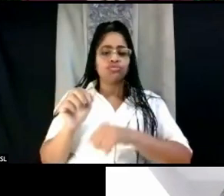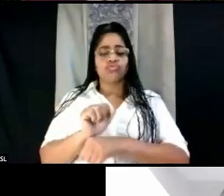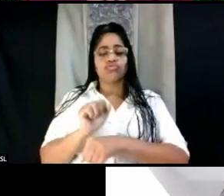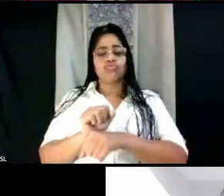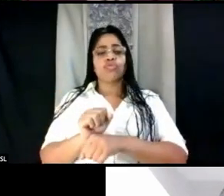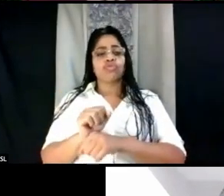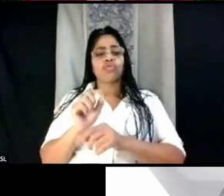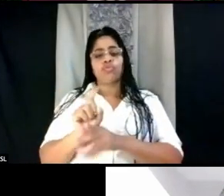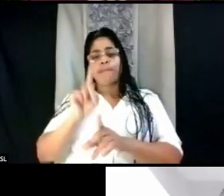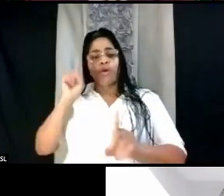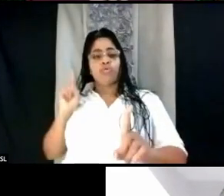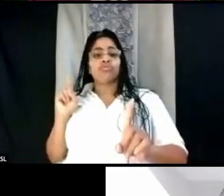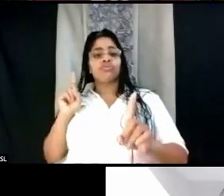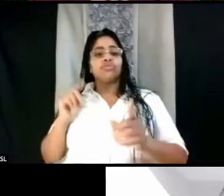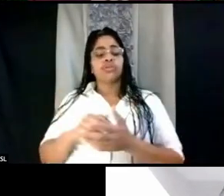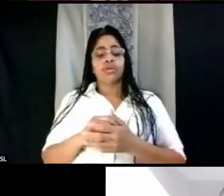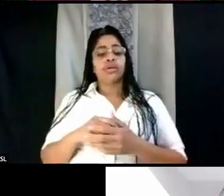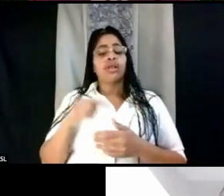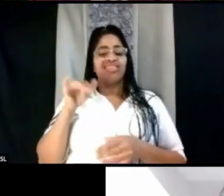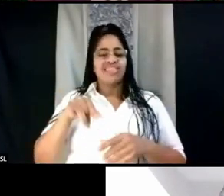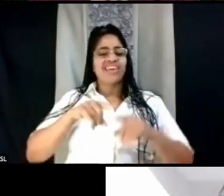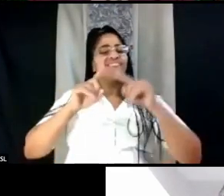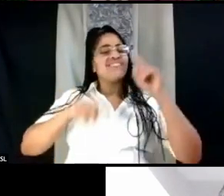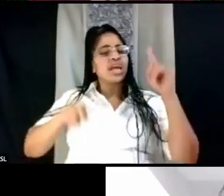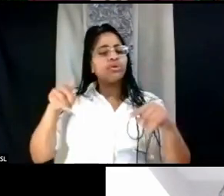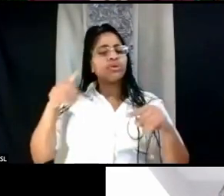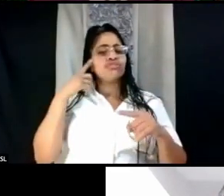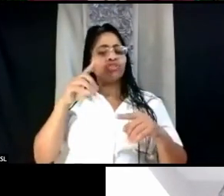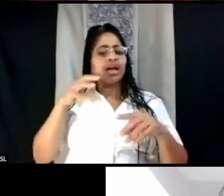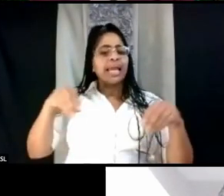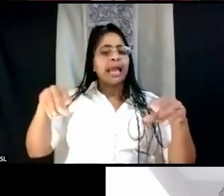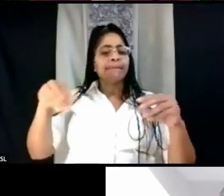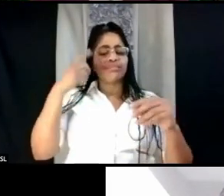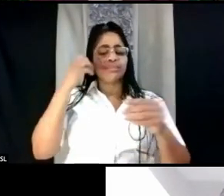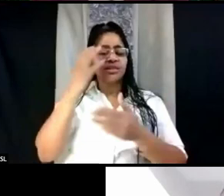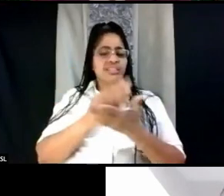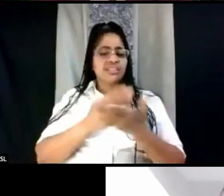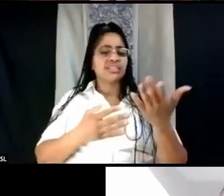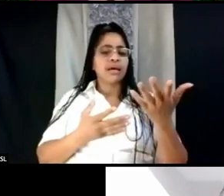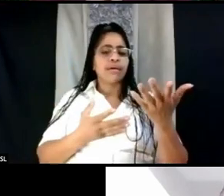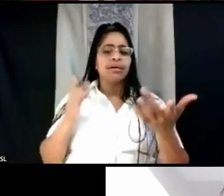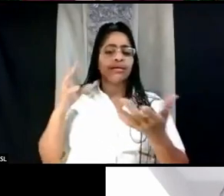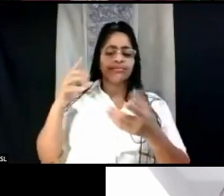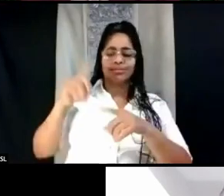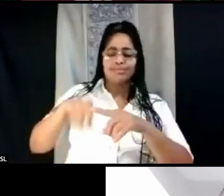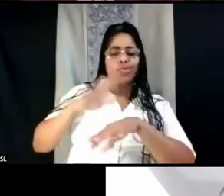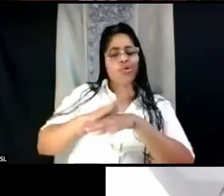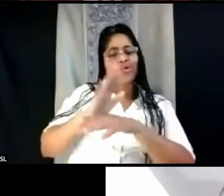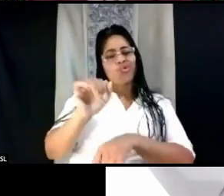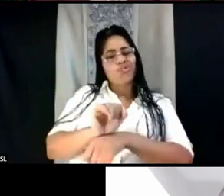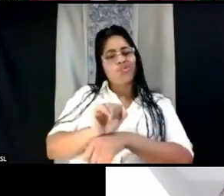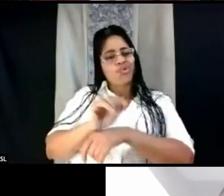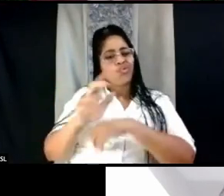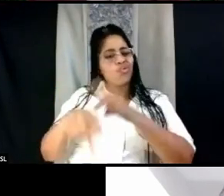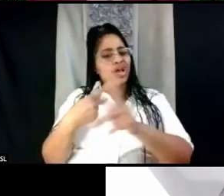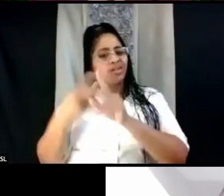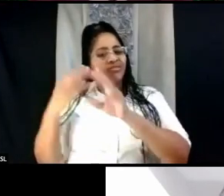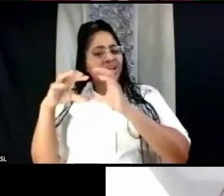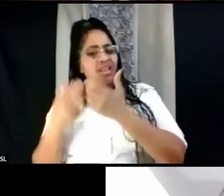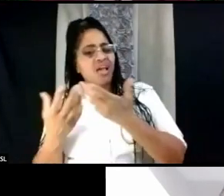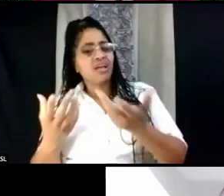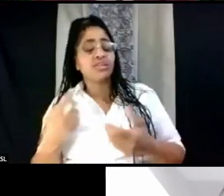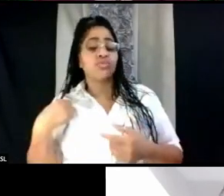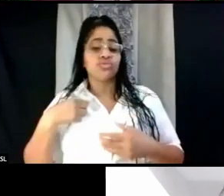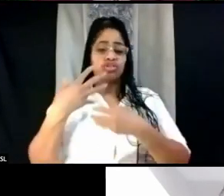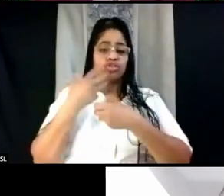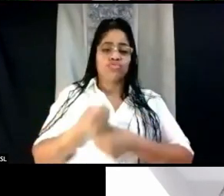work remotely varies across campus, of course, because of context and the nature of the work. And so we entrust the